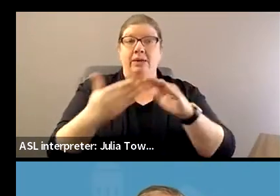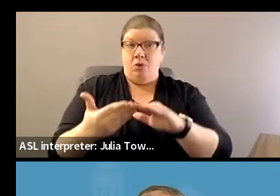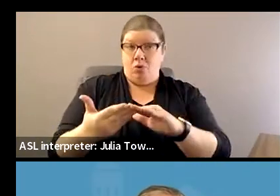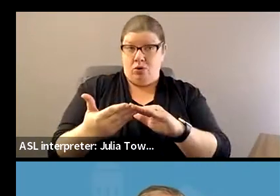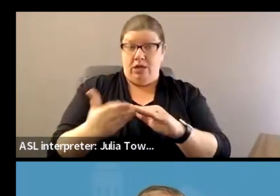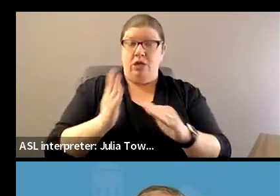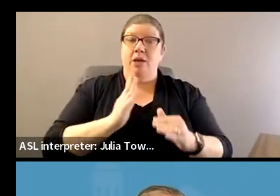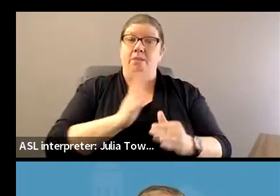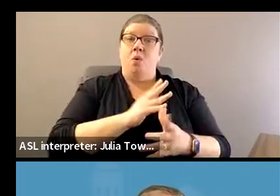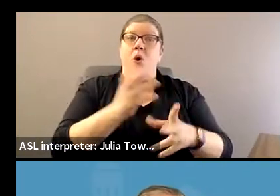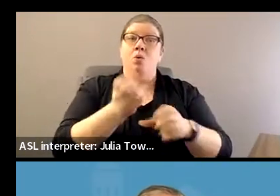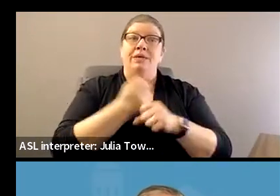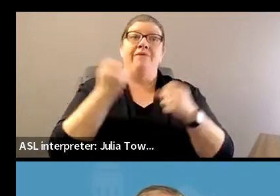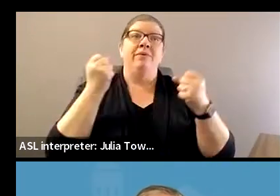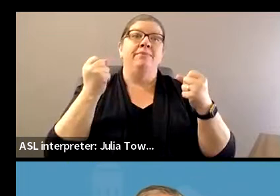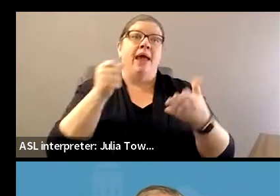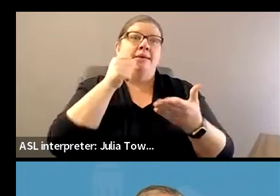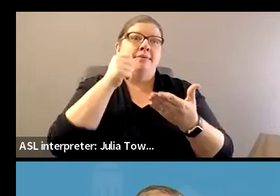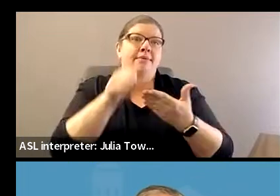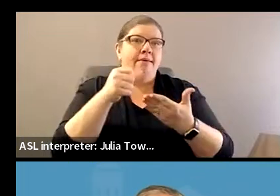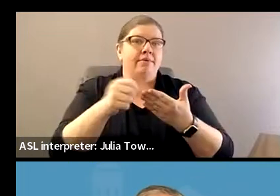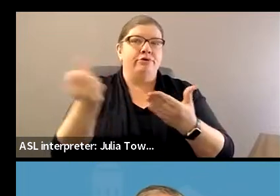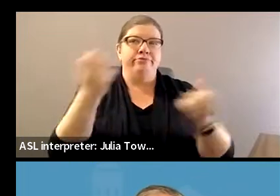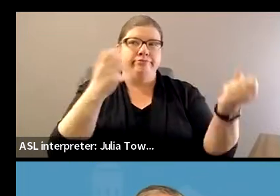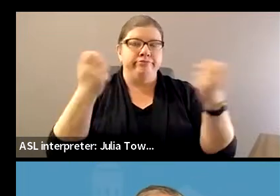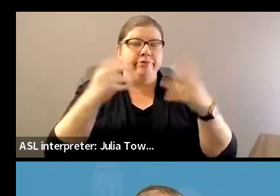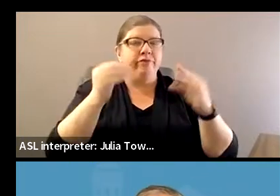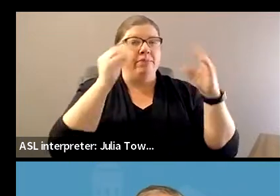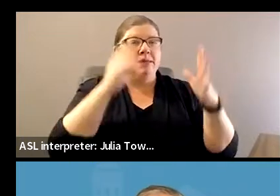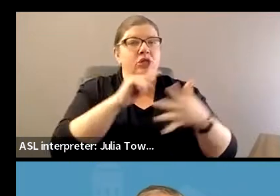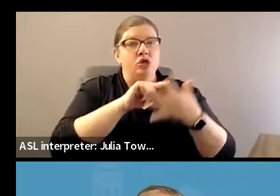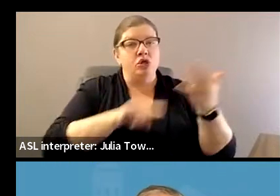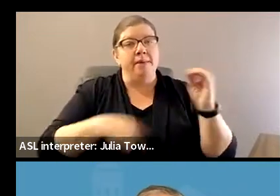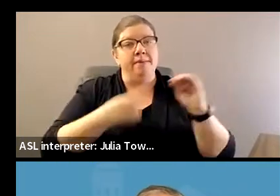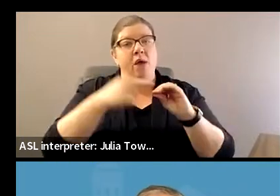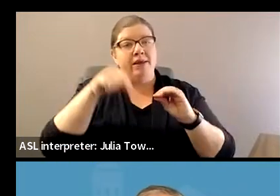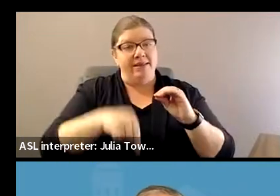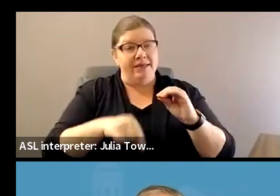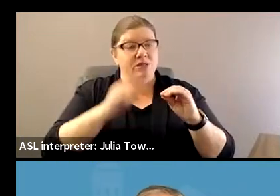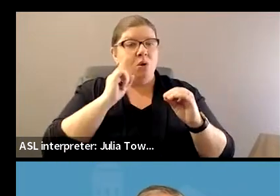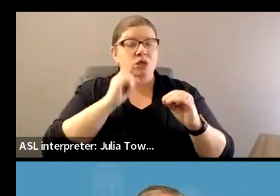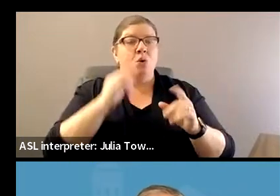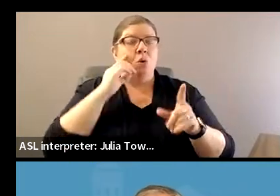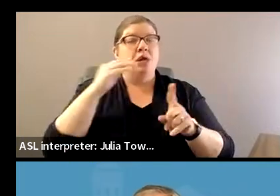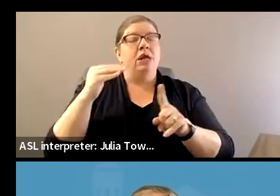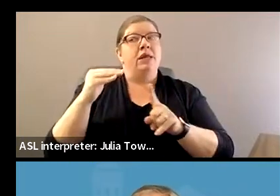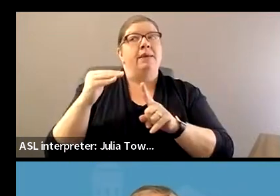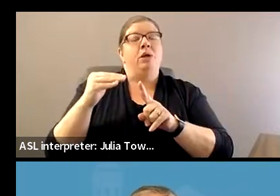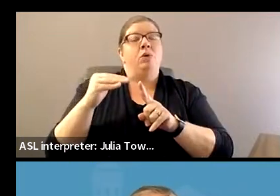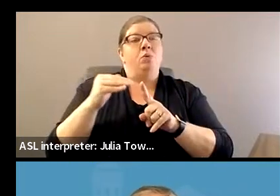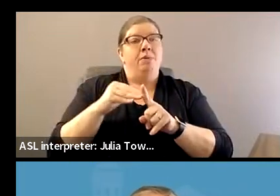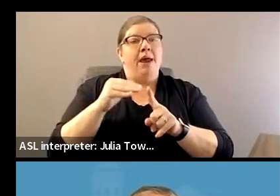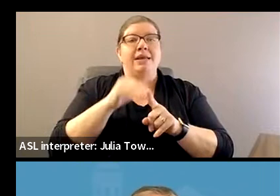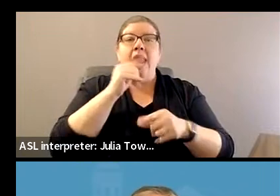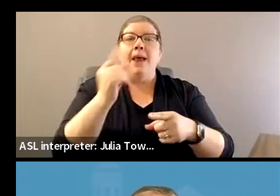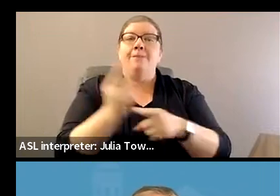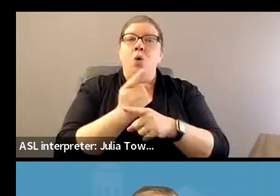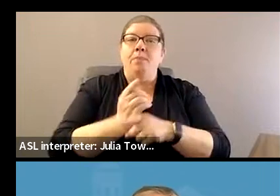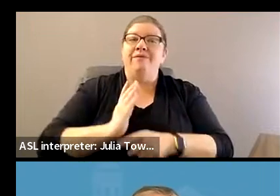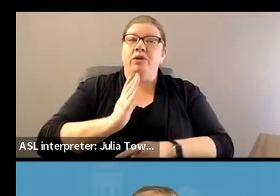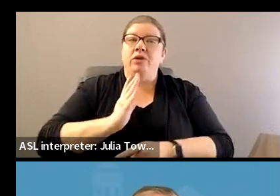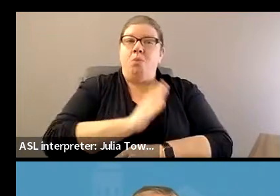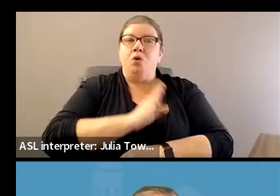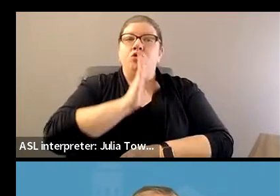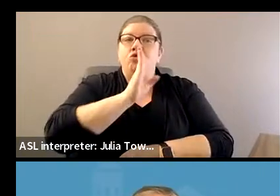board received many letters from teachers and such with regards to this item. I just want to be reminded that it's not appropriate for the board to be in